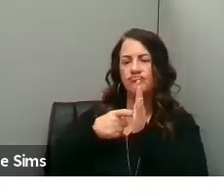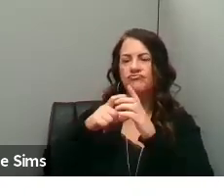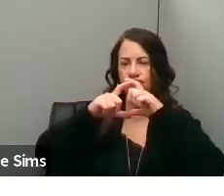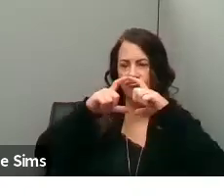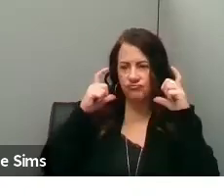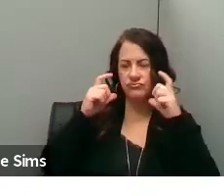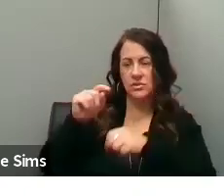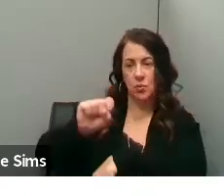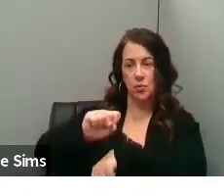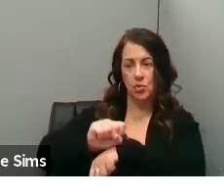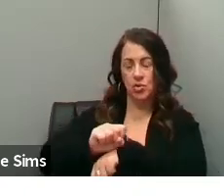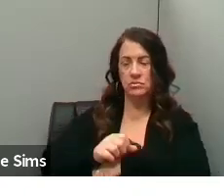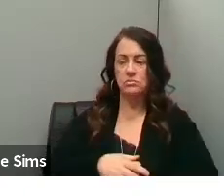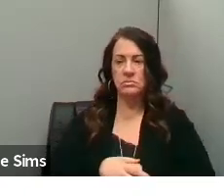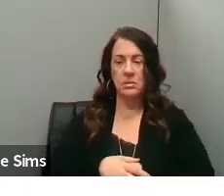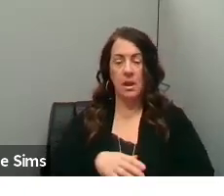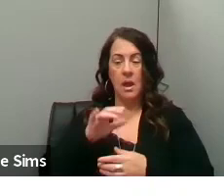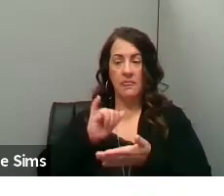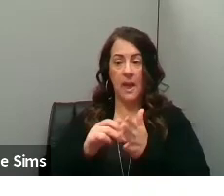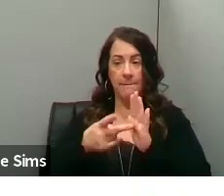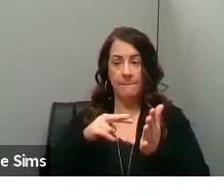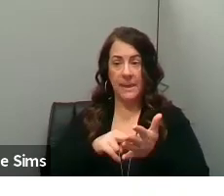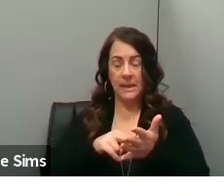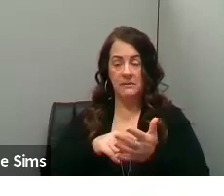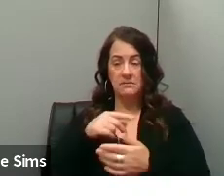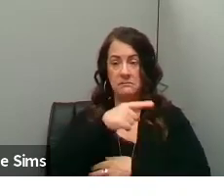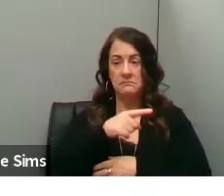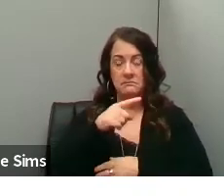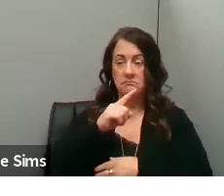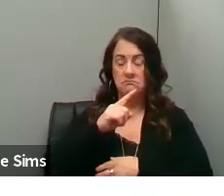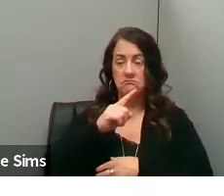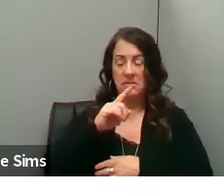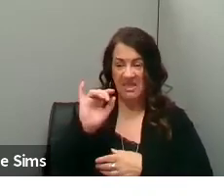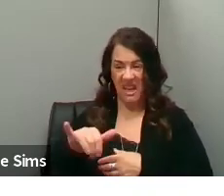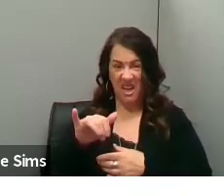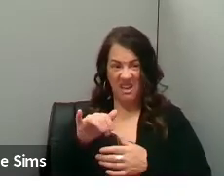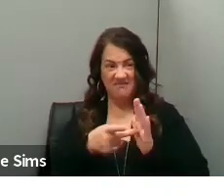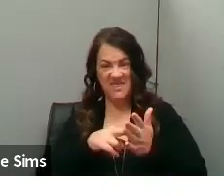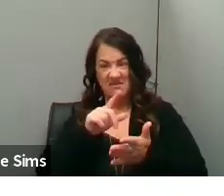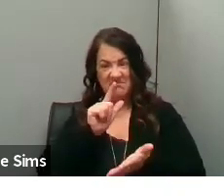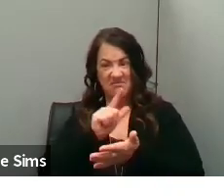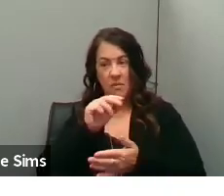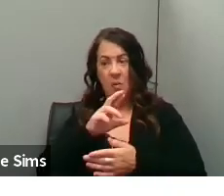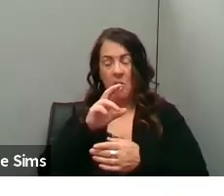this situation considered unlawful? Next slide, please.